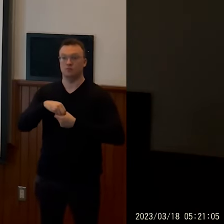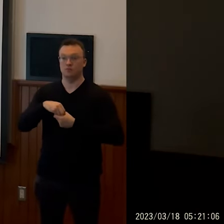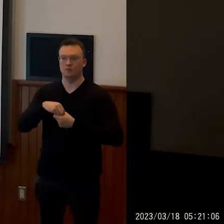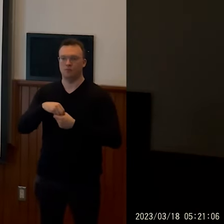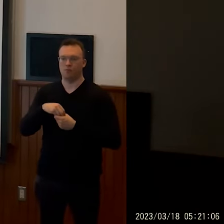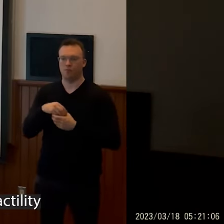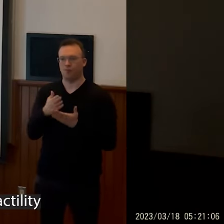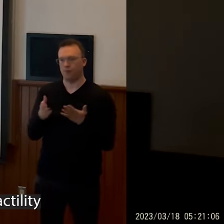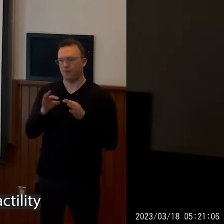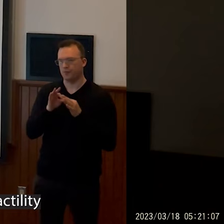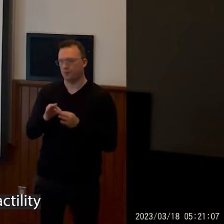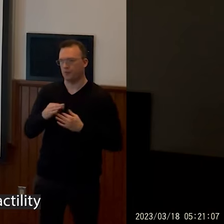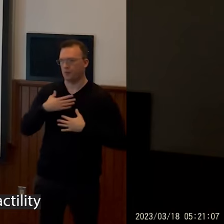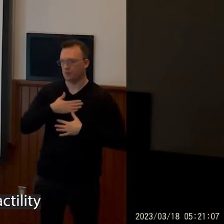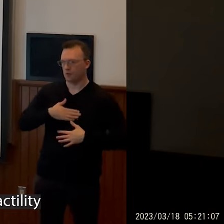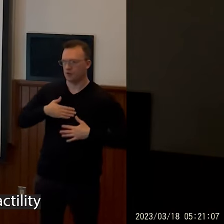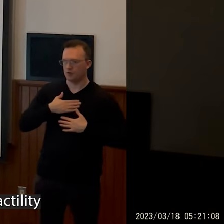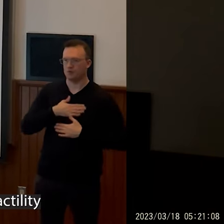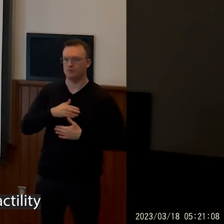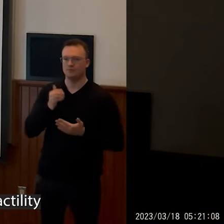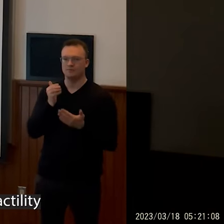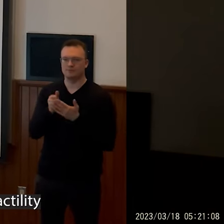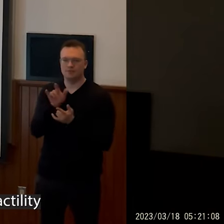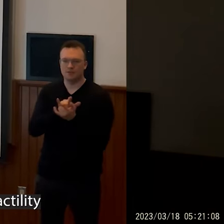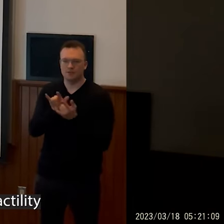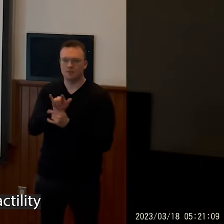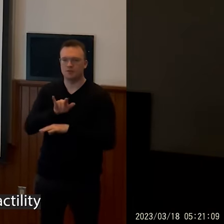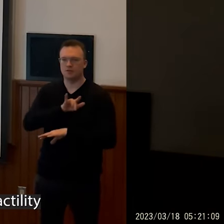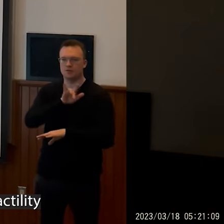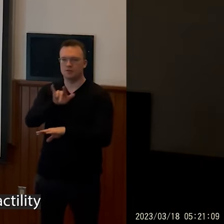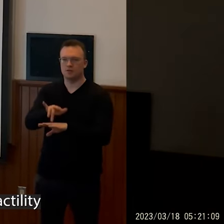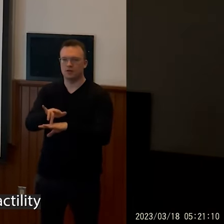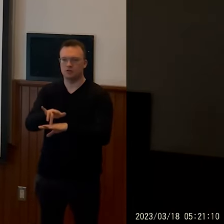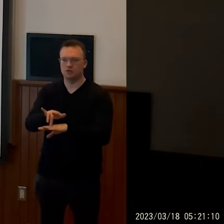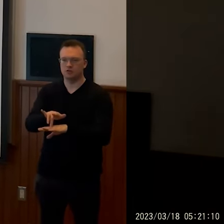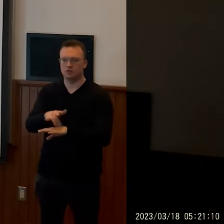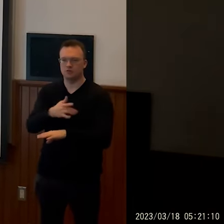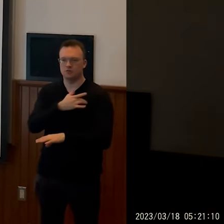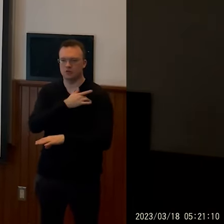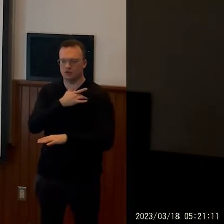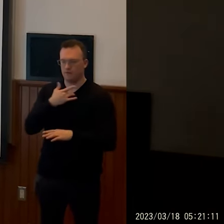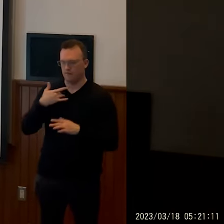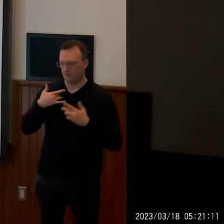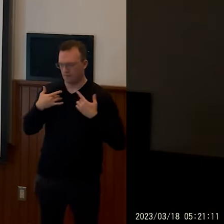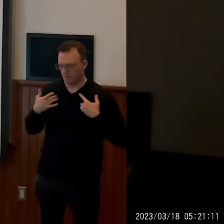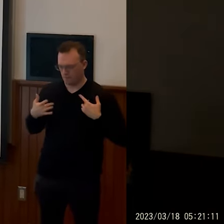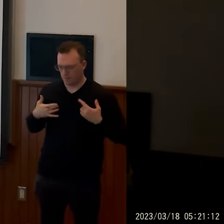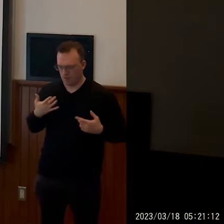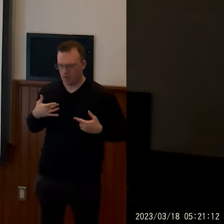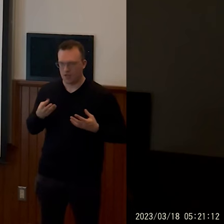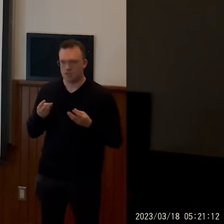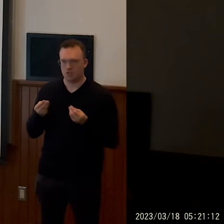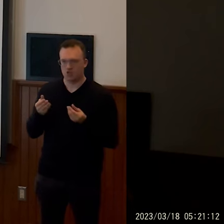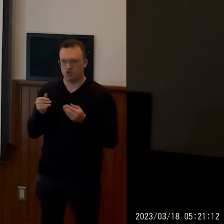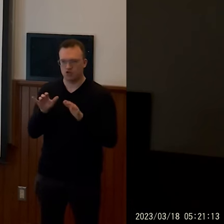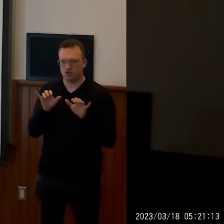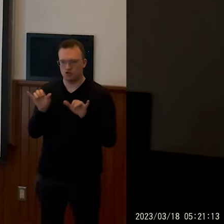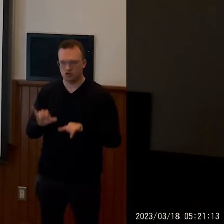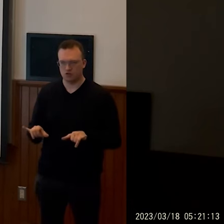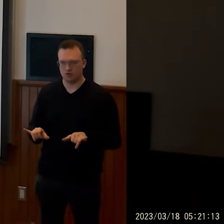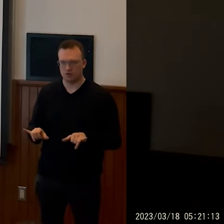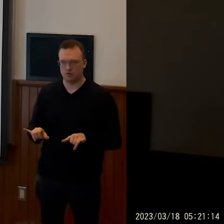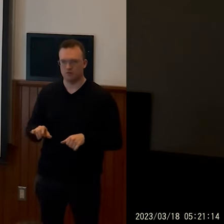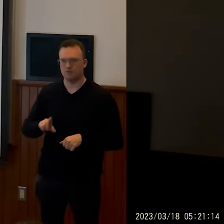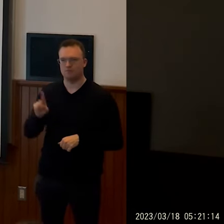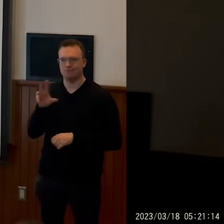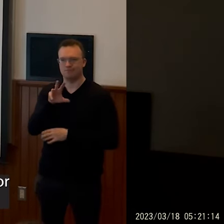I think, on pleasure, intimacy, touch, tactility, texture, and these